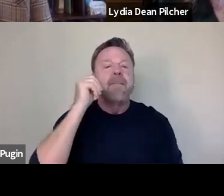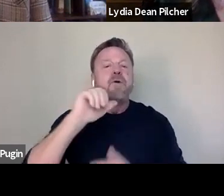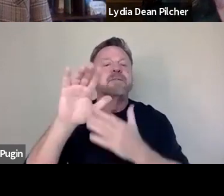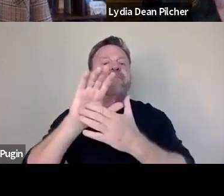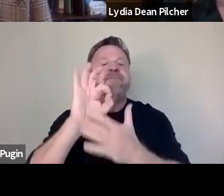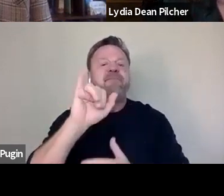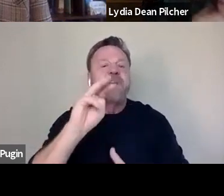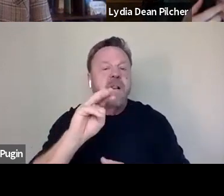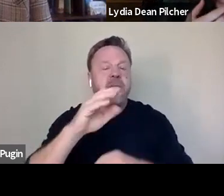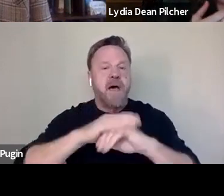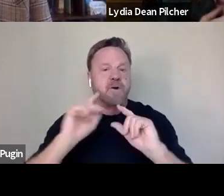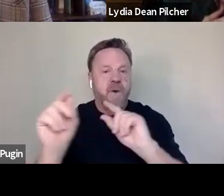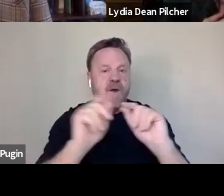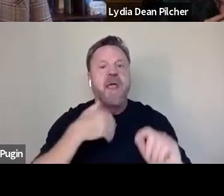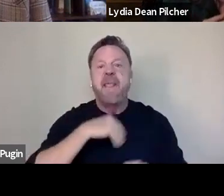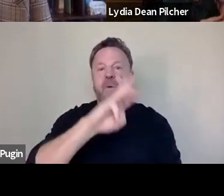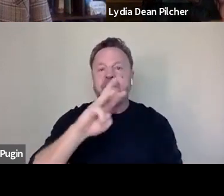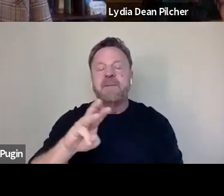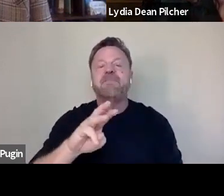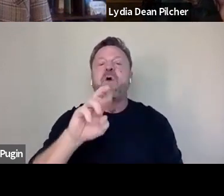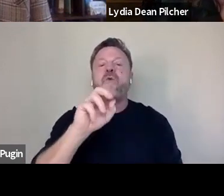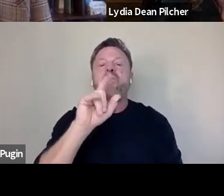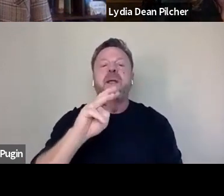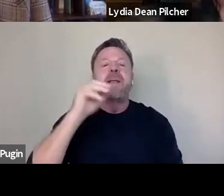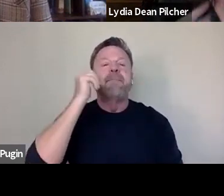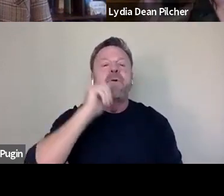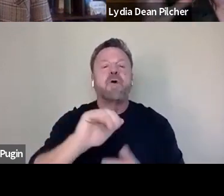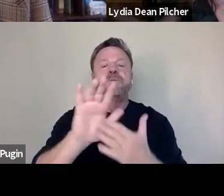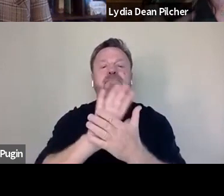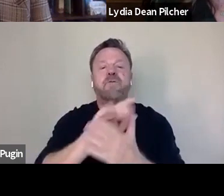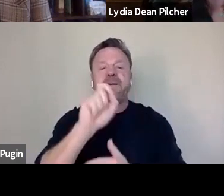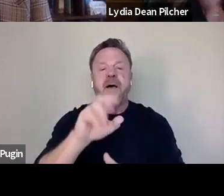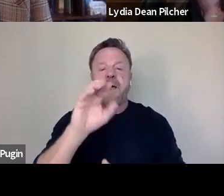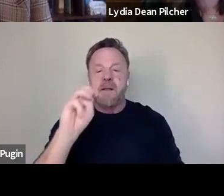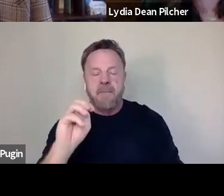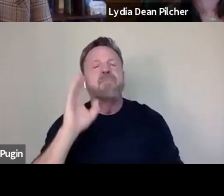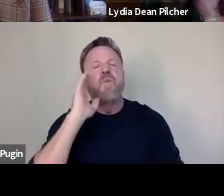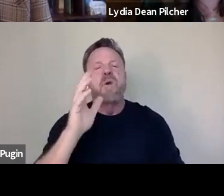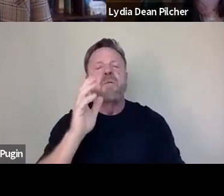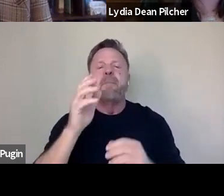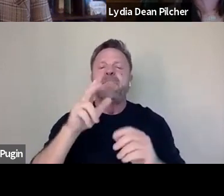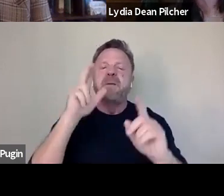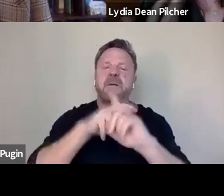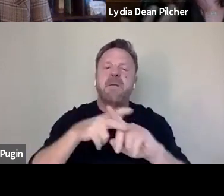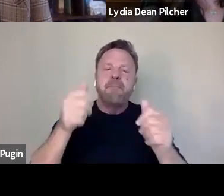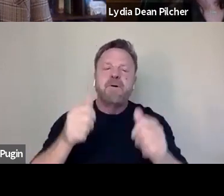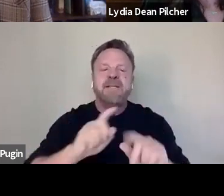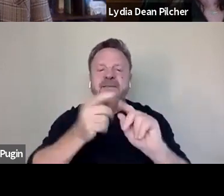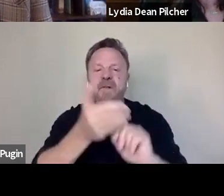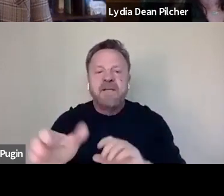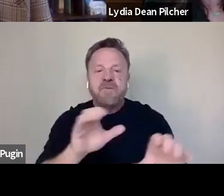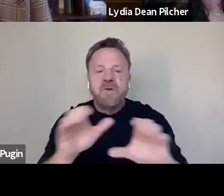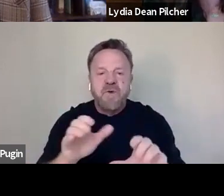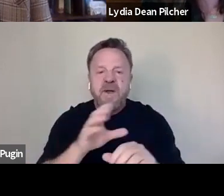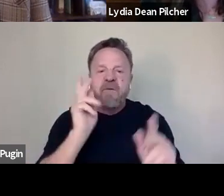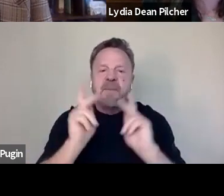we have a website, radiumgirlsmovie.com. But we will be posting different things that we're doing that we would love for people to join us and be a